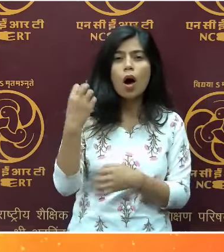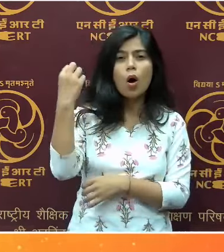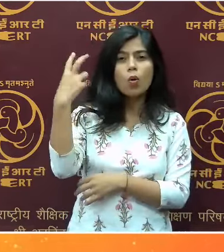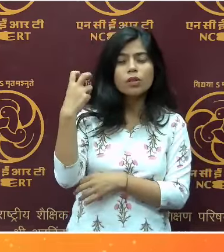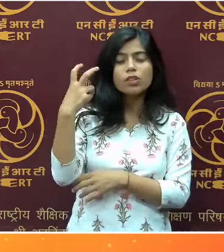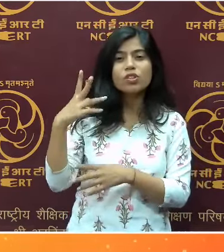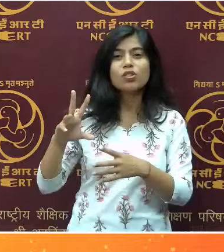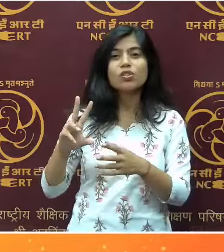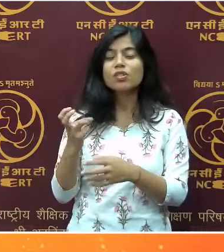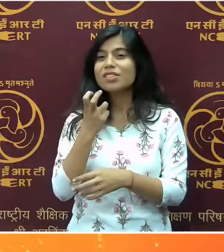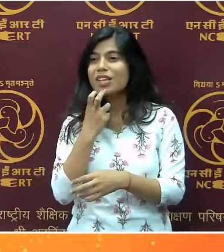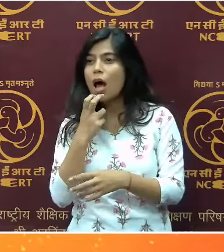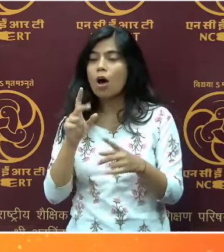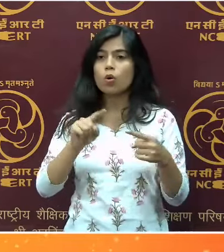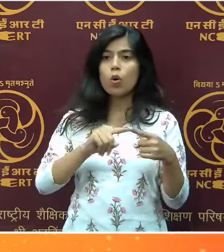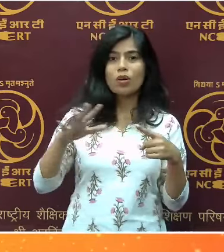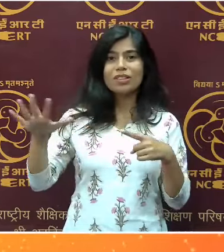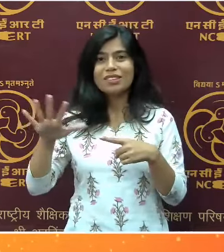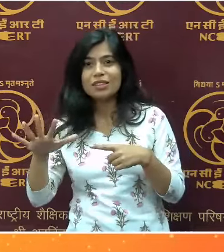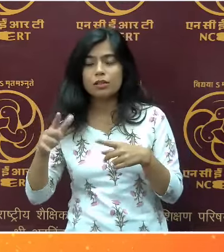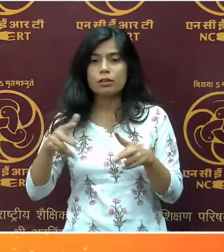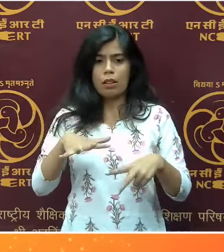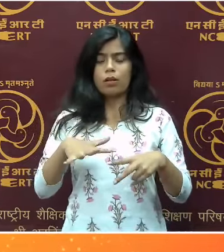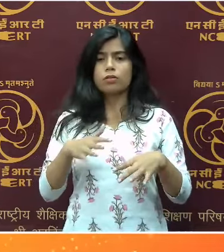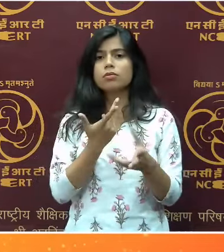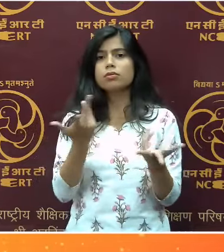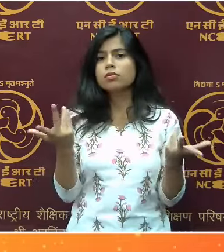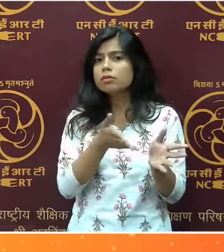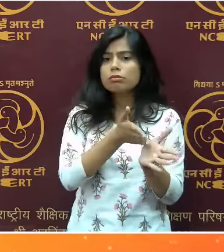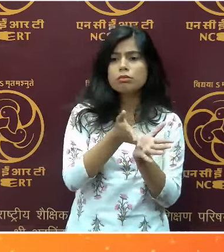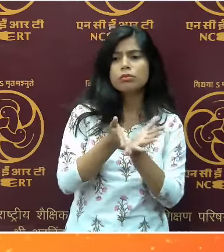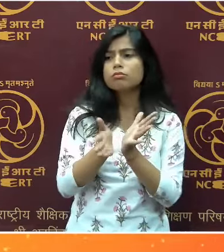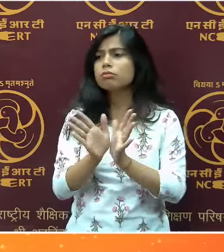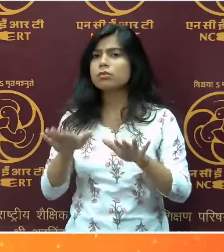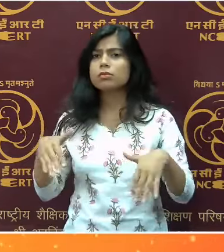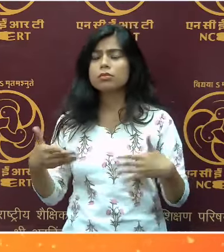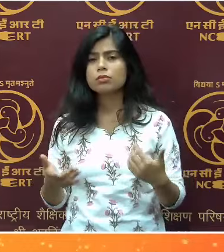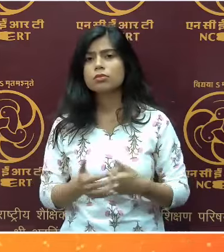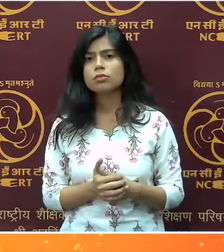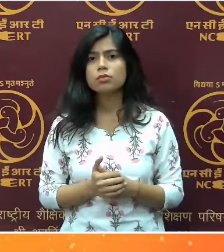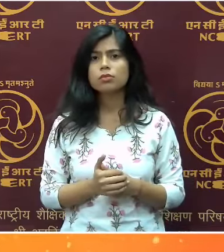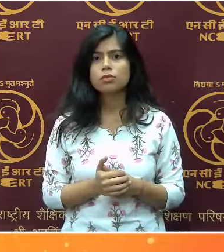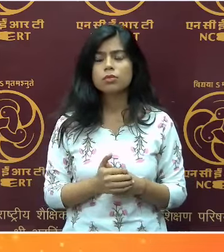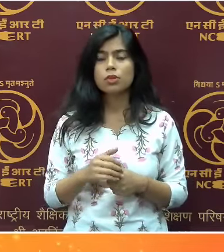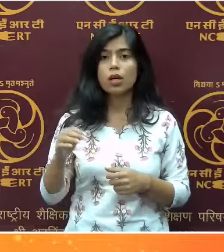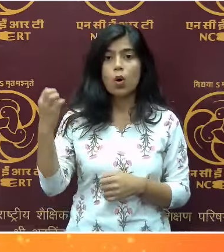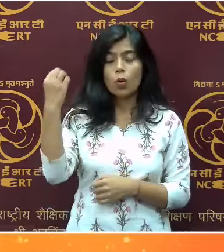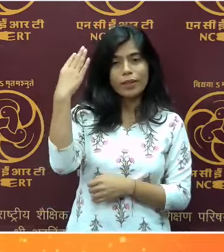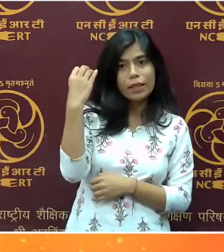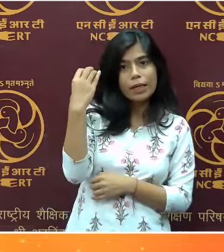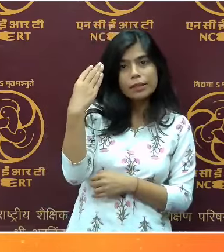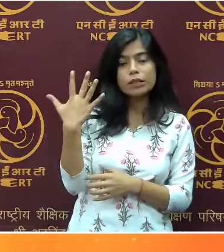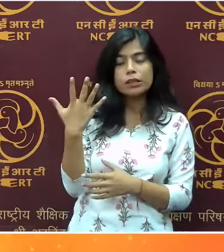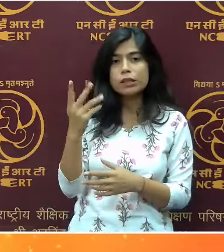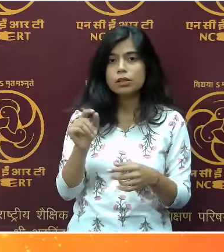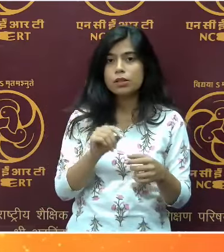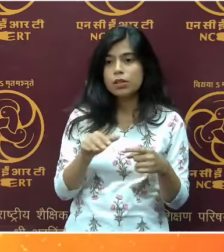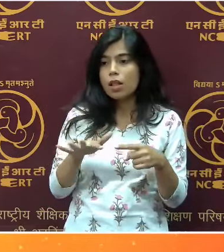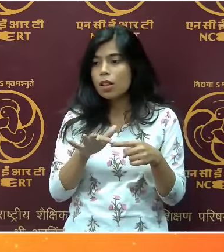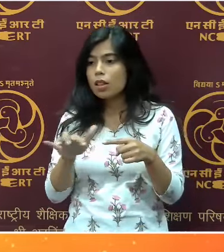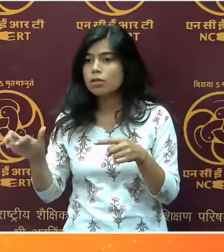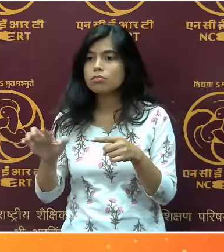from electric current, and in what ways are they related in a electric current circuit?